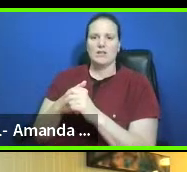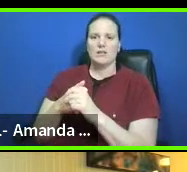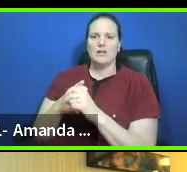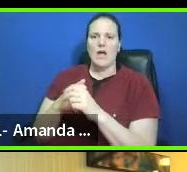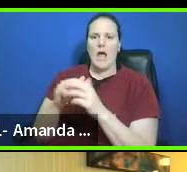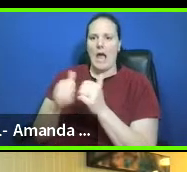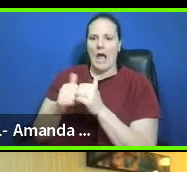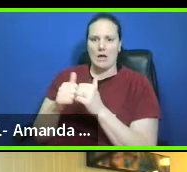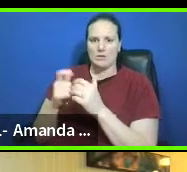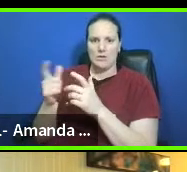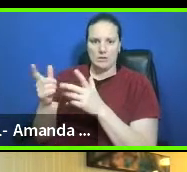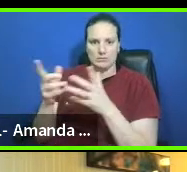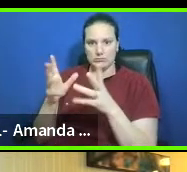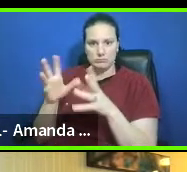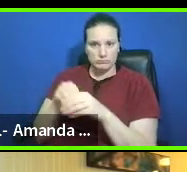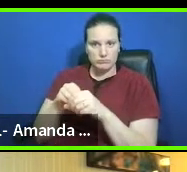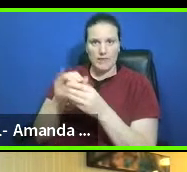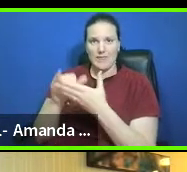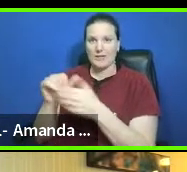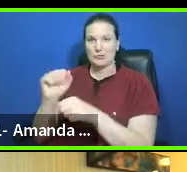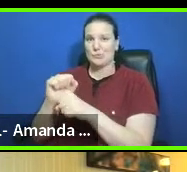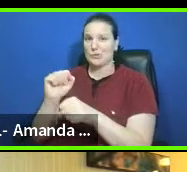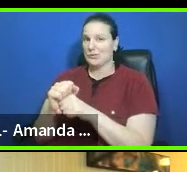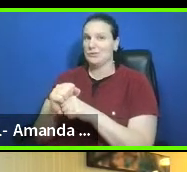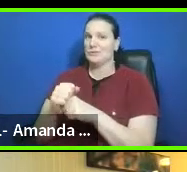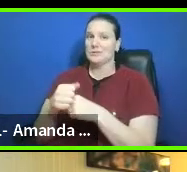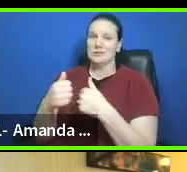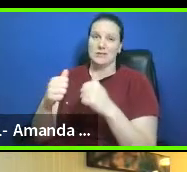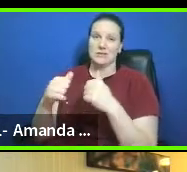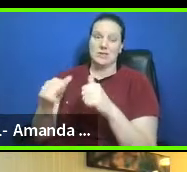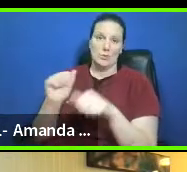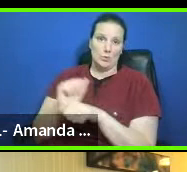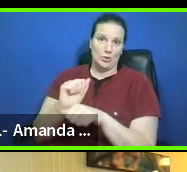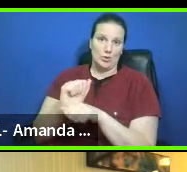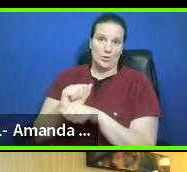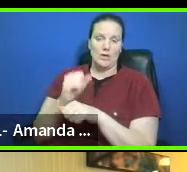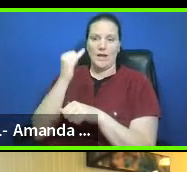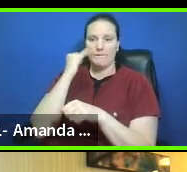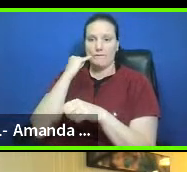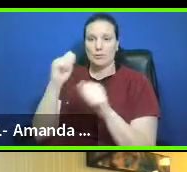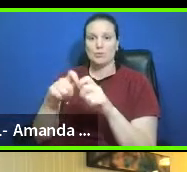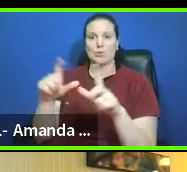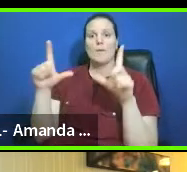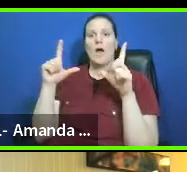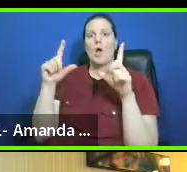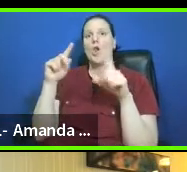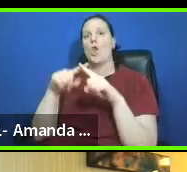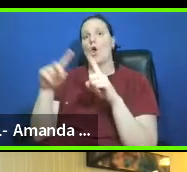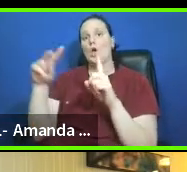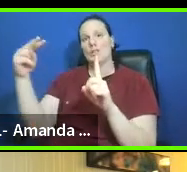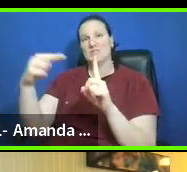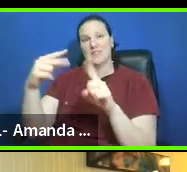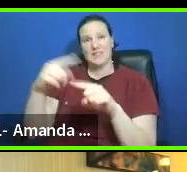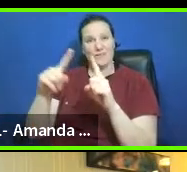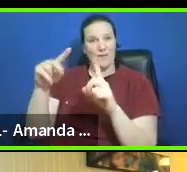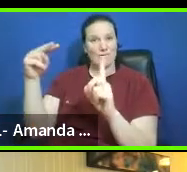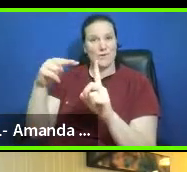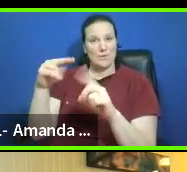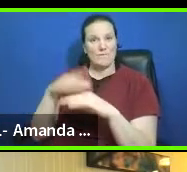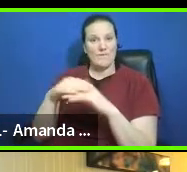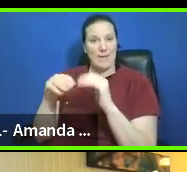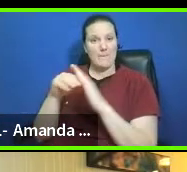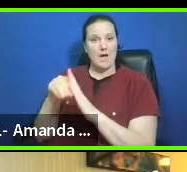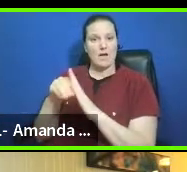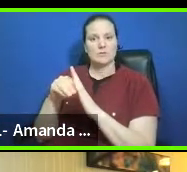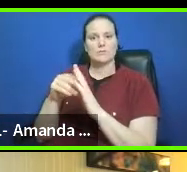touch down. That's work that's underway. So if you were to zoom out and take a different view of this model, you'd